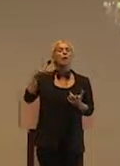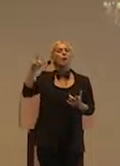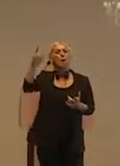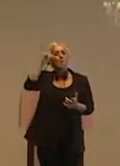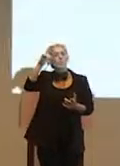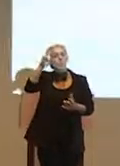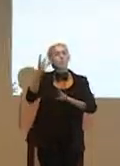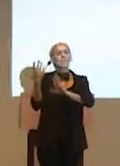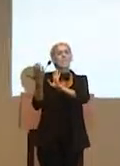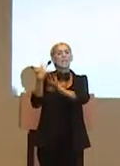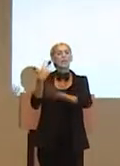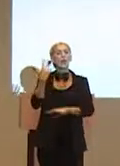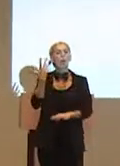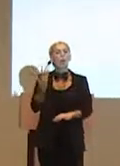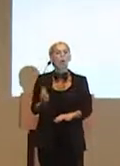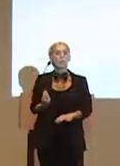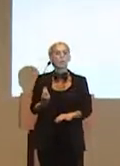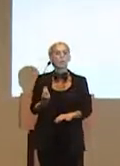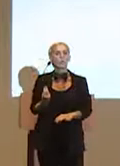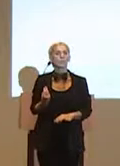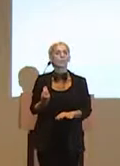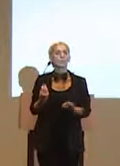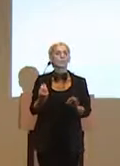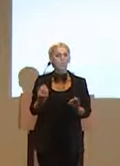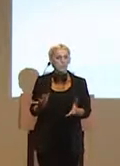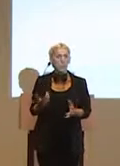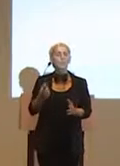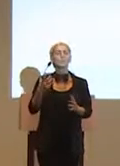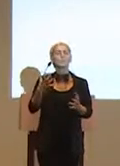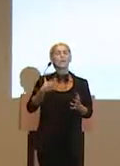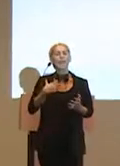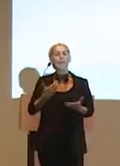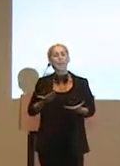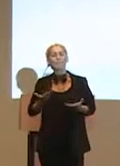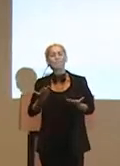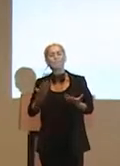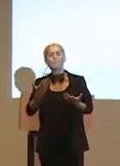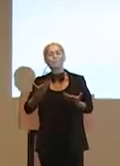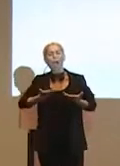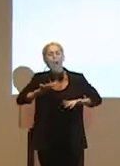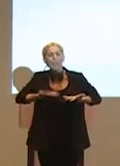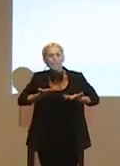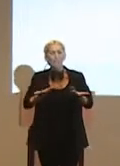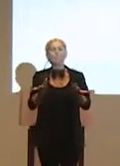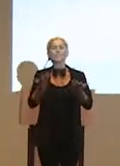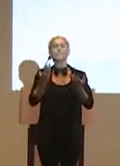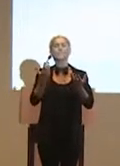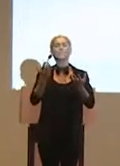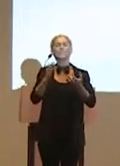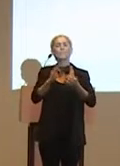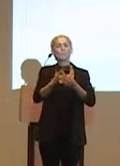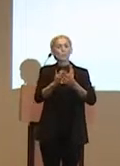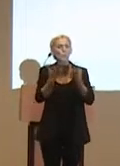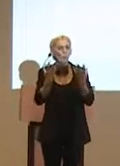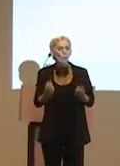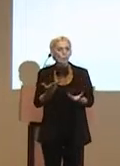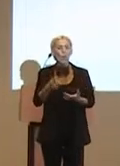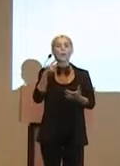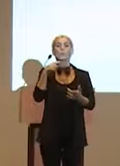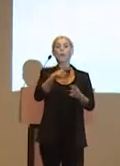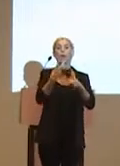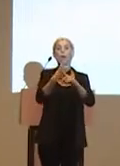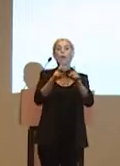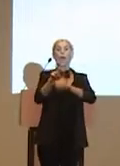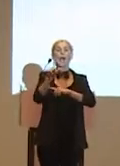about this traumatic past and it heals them and it makes them feel lighter ayla might want to